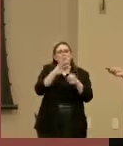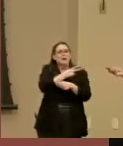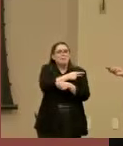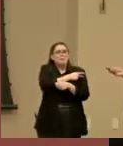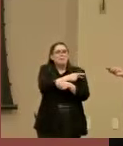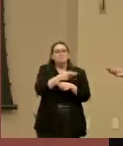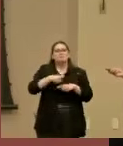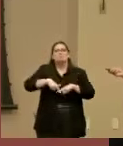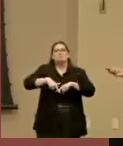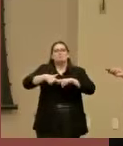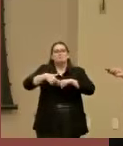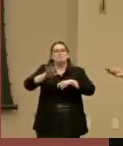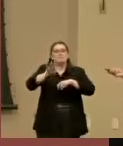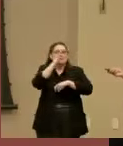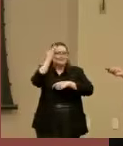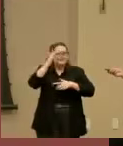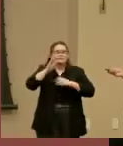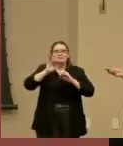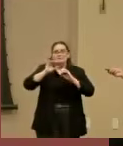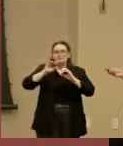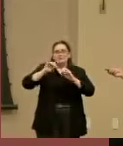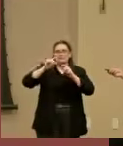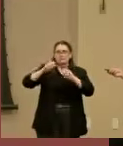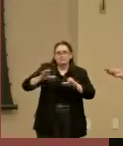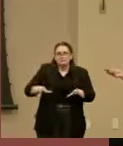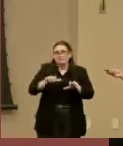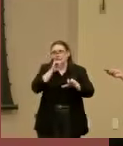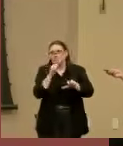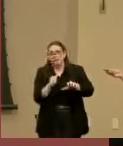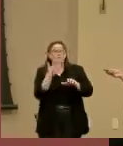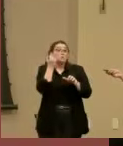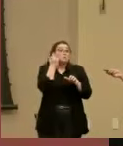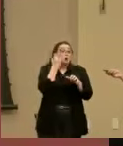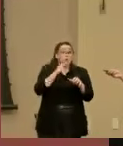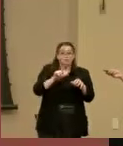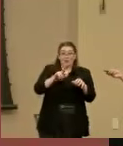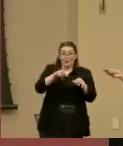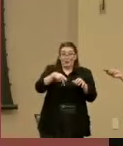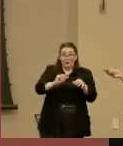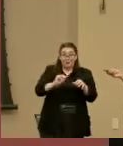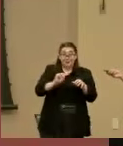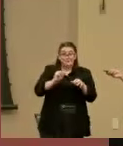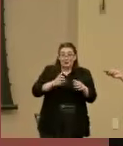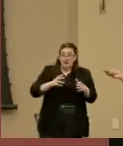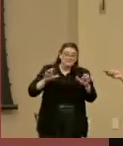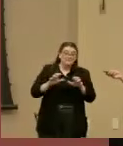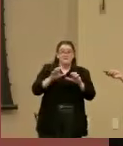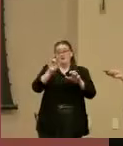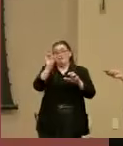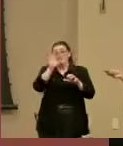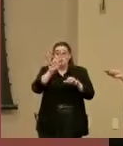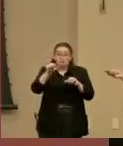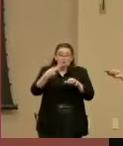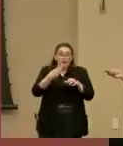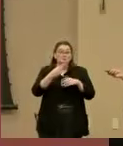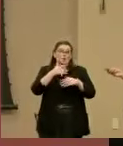they get pregnant. However, if they are active at the time of pregnancy, so you have a really bad rash, you had recent